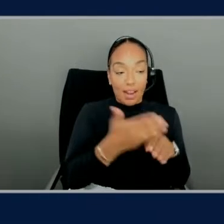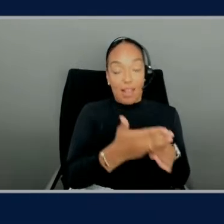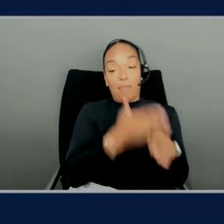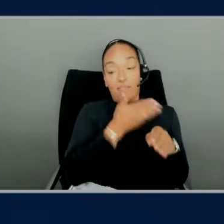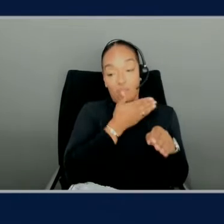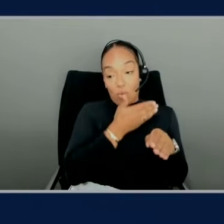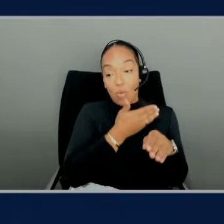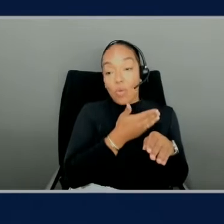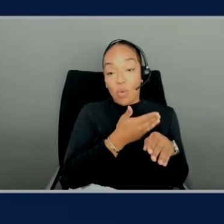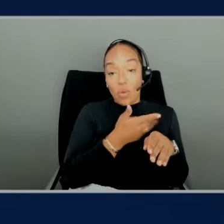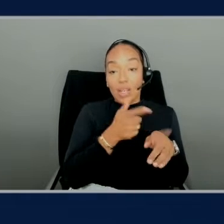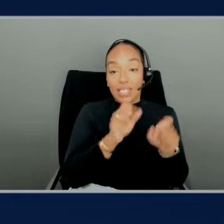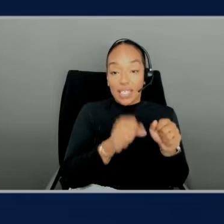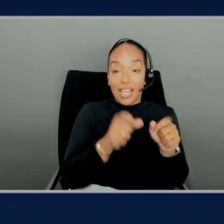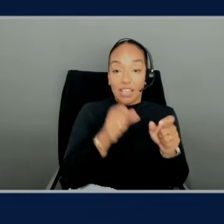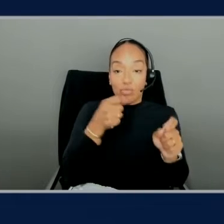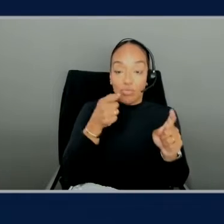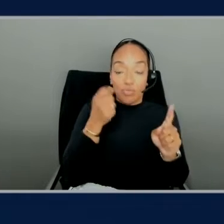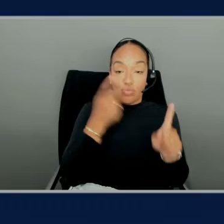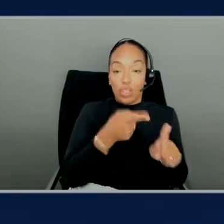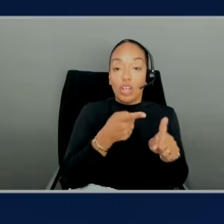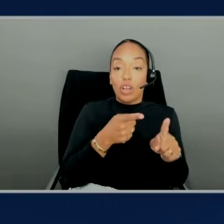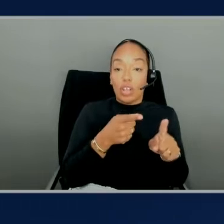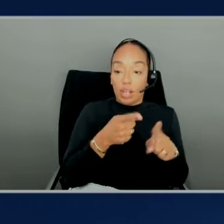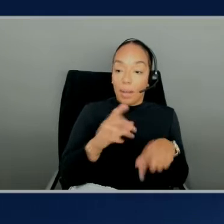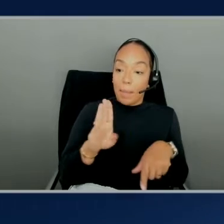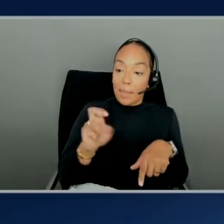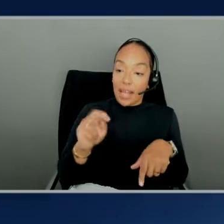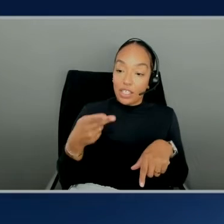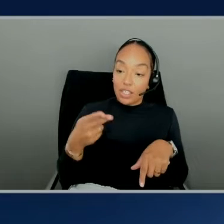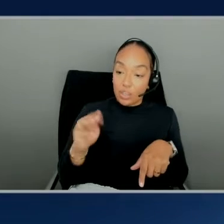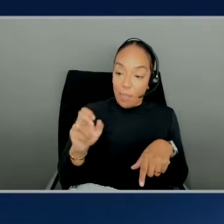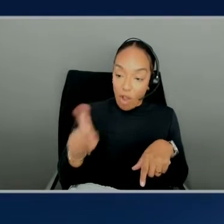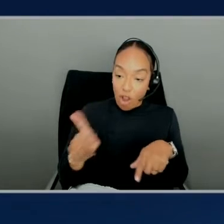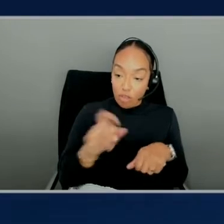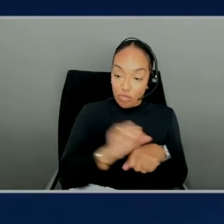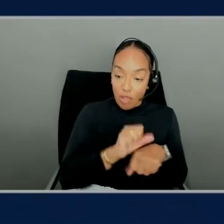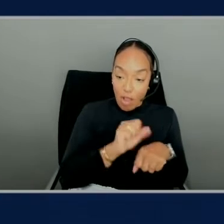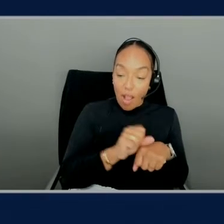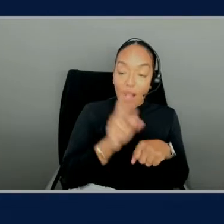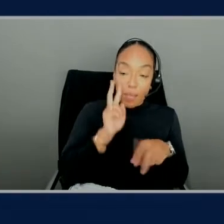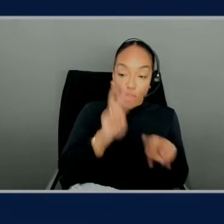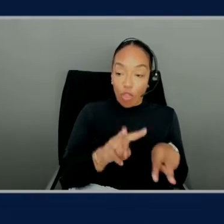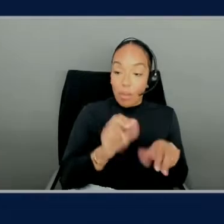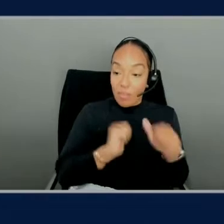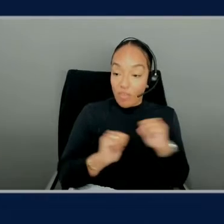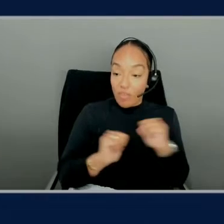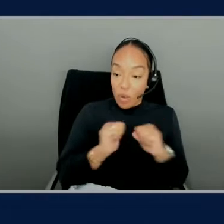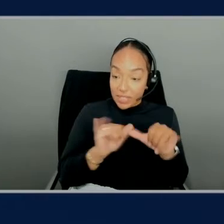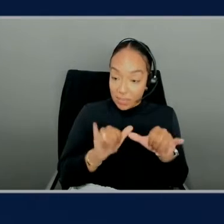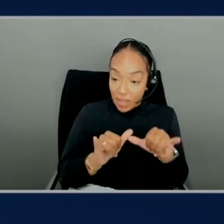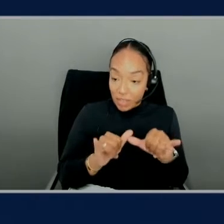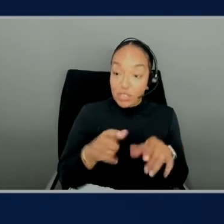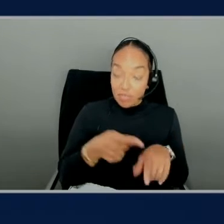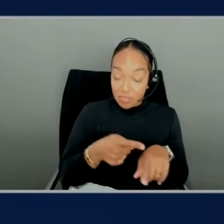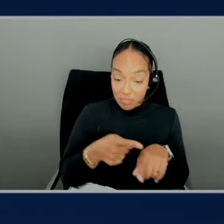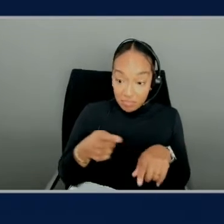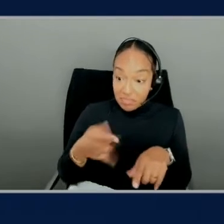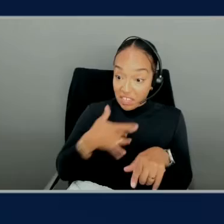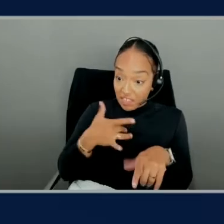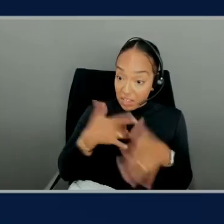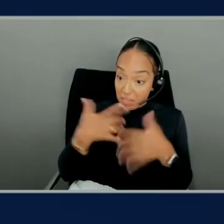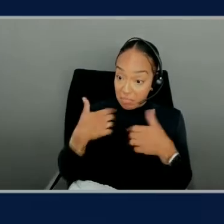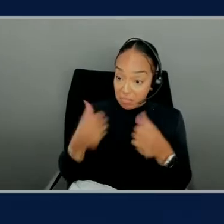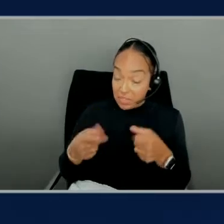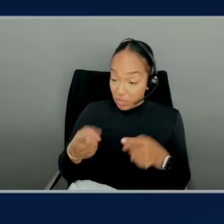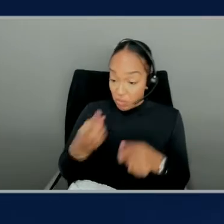Then they can trigger a benchmarking job and look at the performance metrics. And once they are confident that this is the right model and optimized